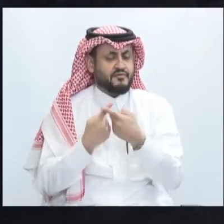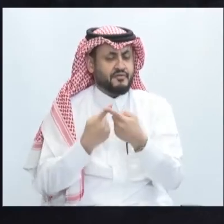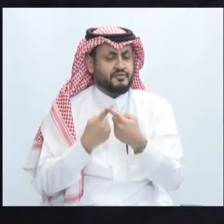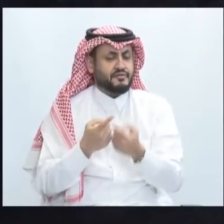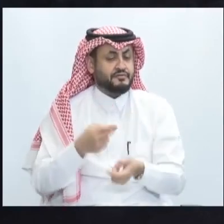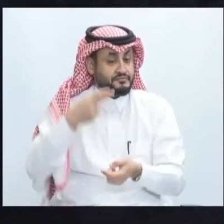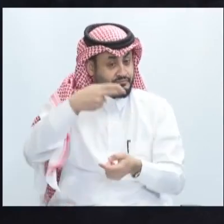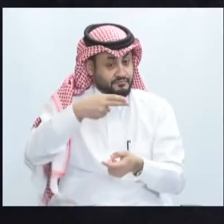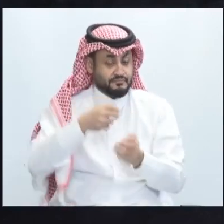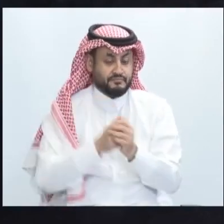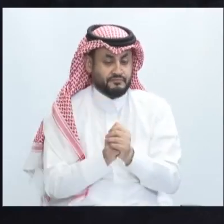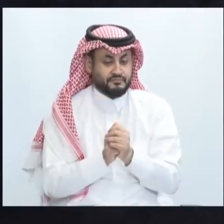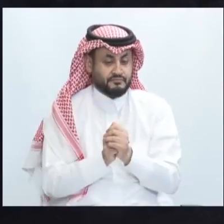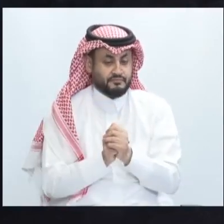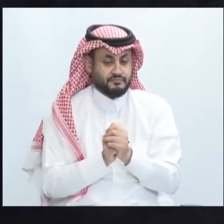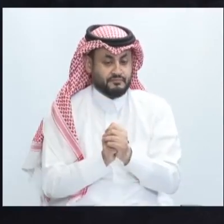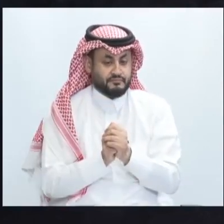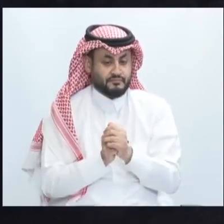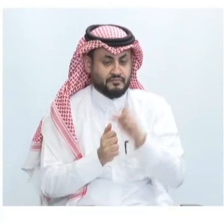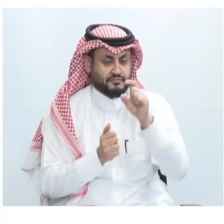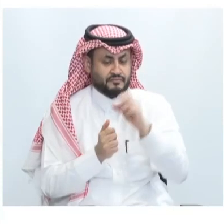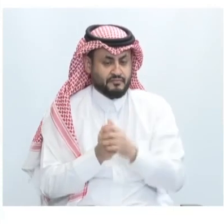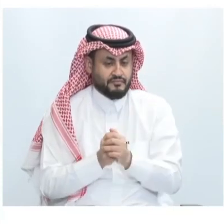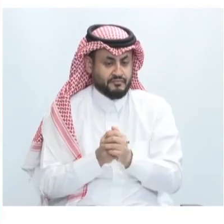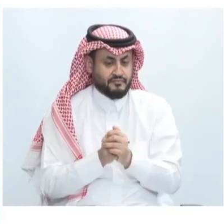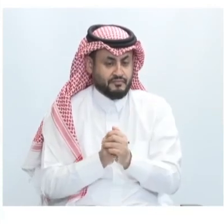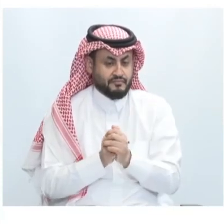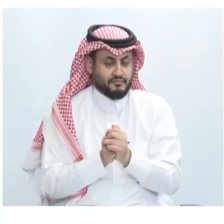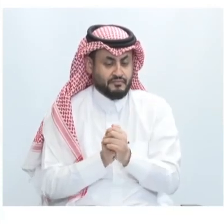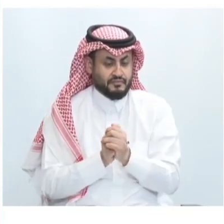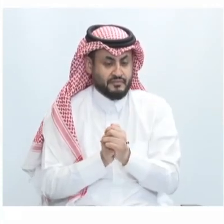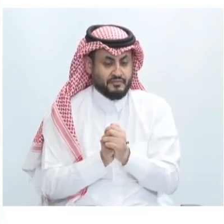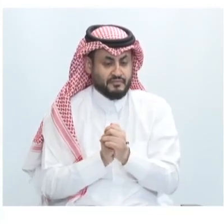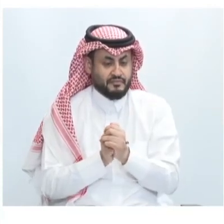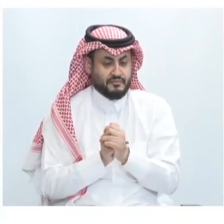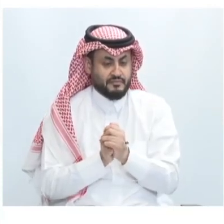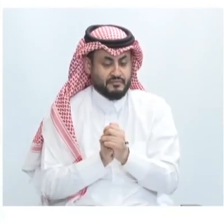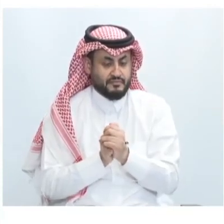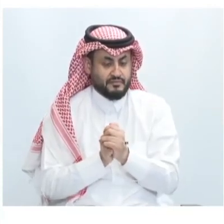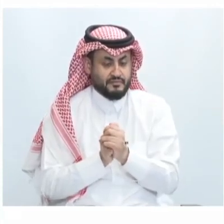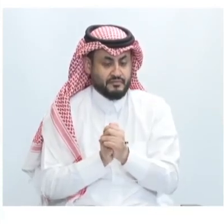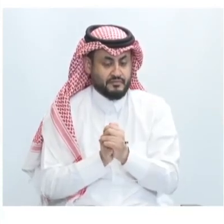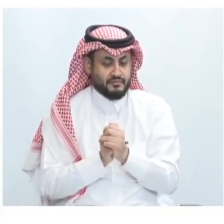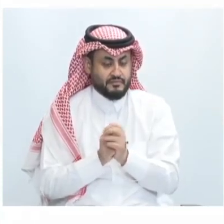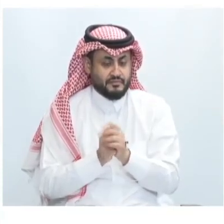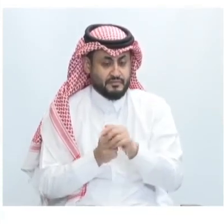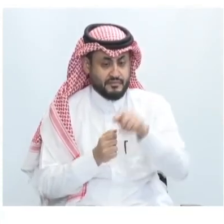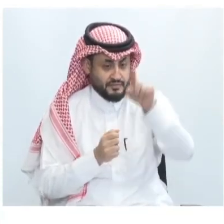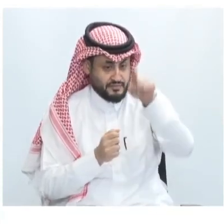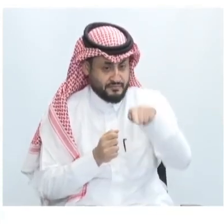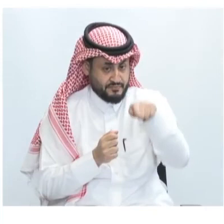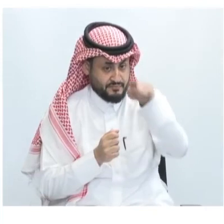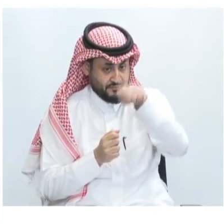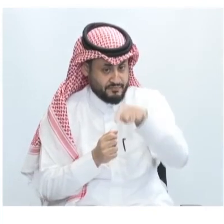the letter H, small letter H. So, again, from up to